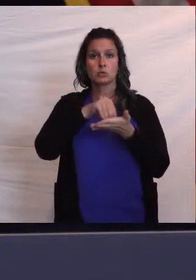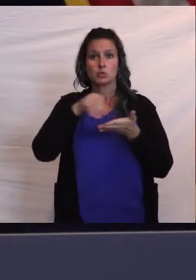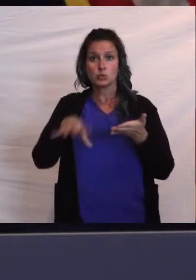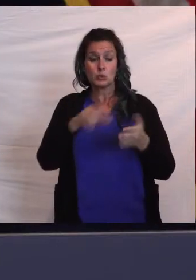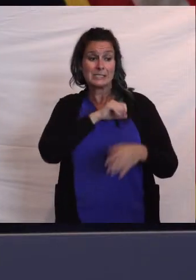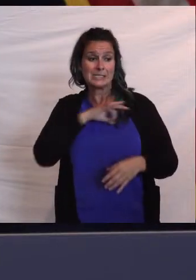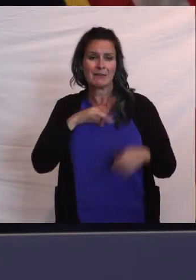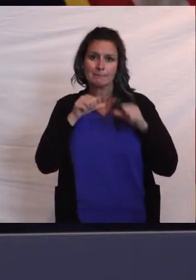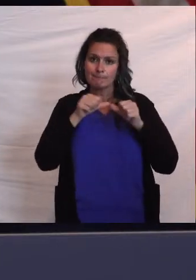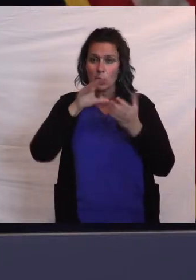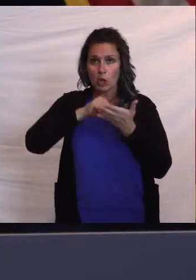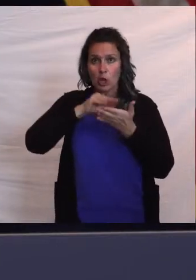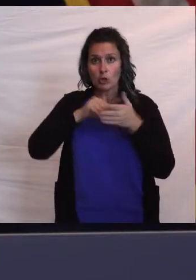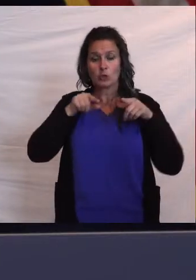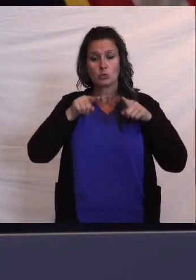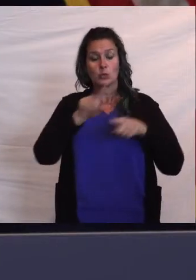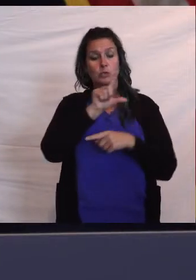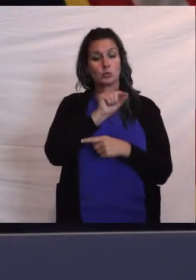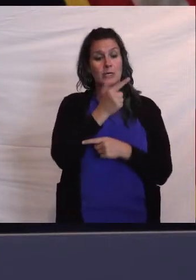and staff during the